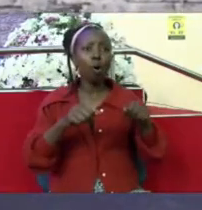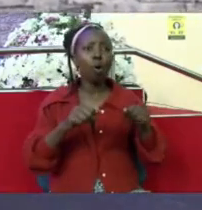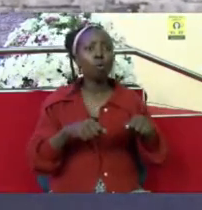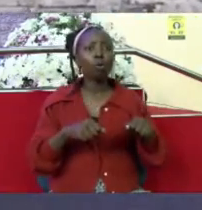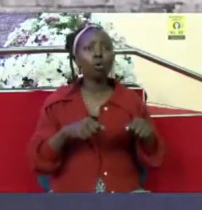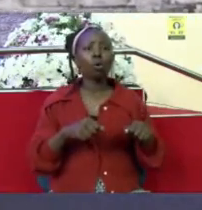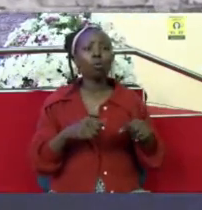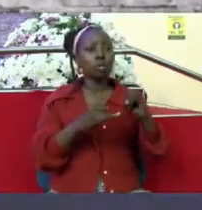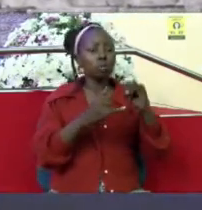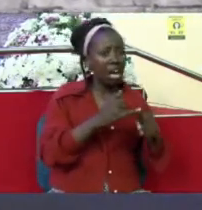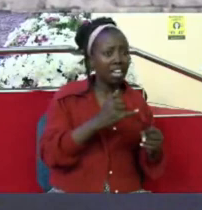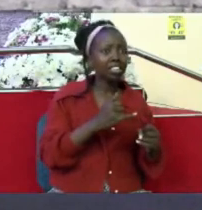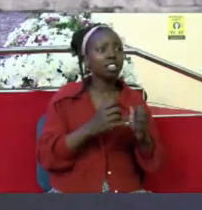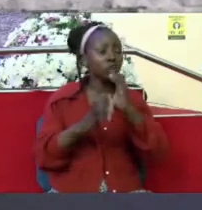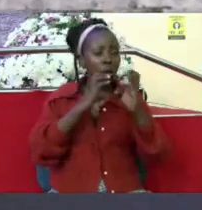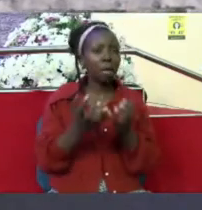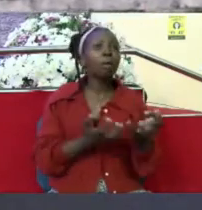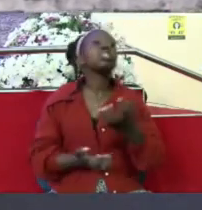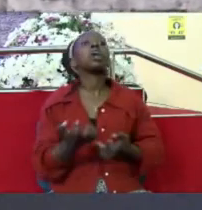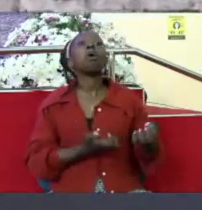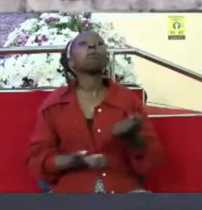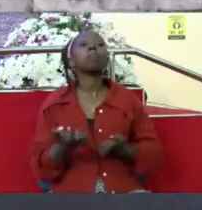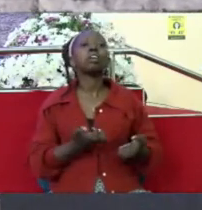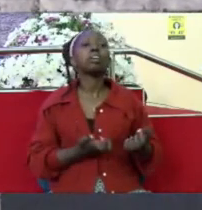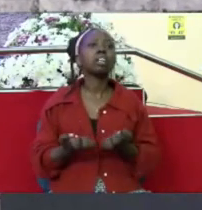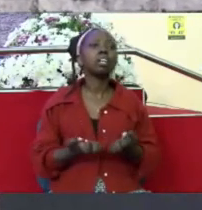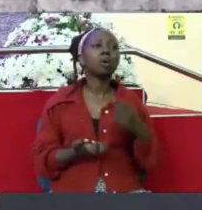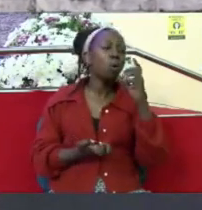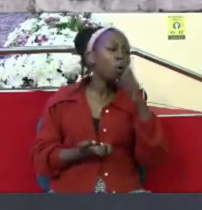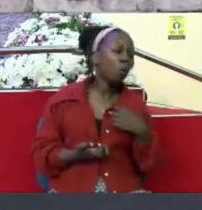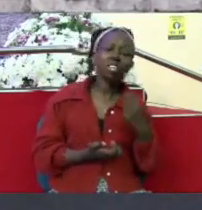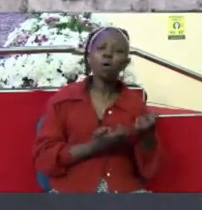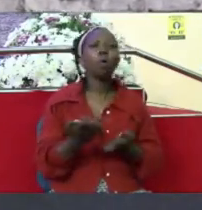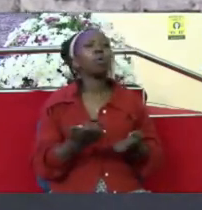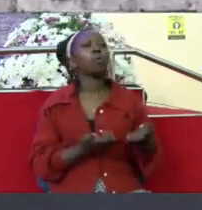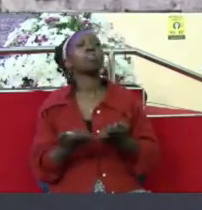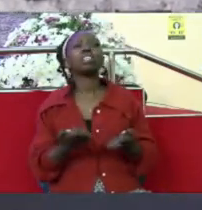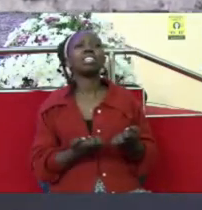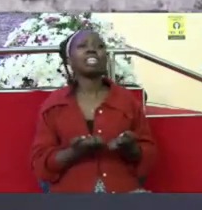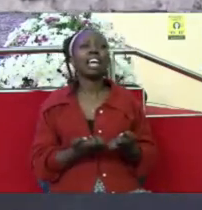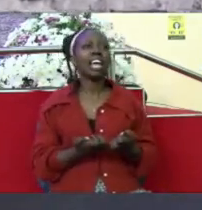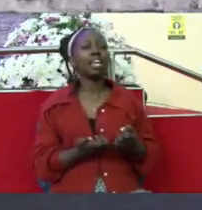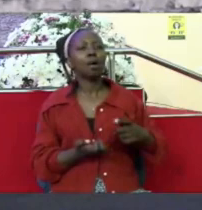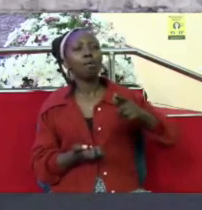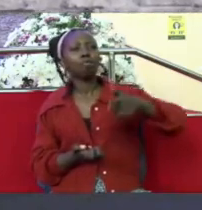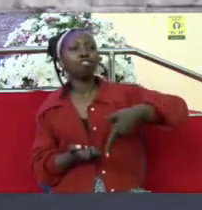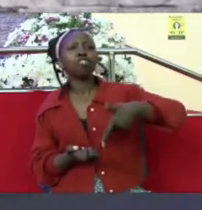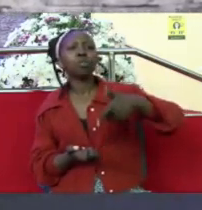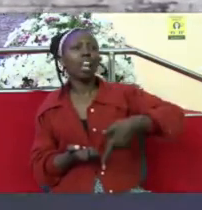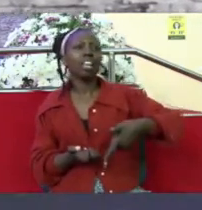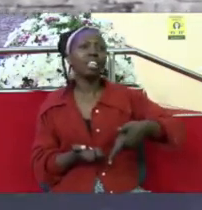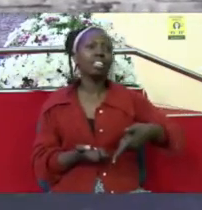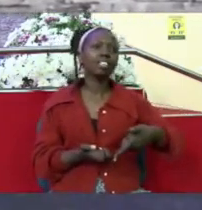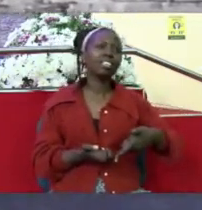saying the economy. Inaweza maliza kuongea kuhusu uchumi. Oh the economy. Eh hey, uchumi. Oh the fuel. Eh hey, mafuta. oh, the